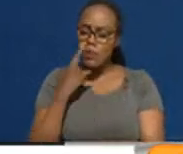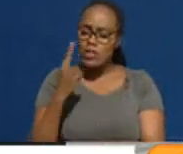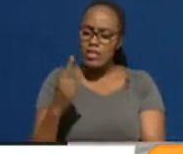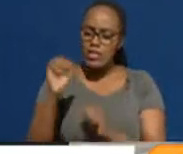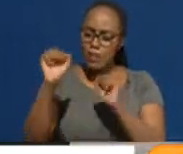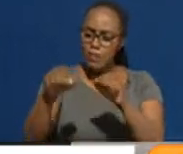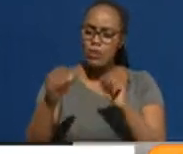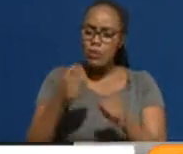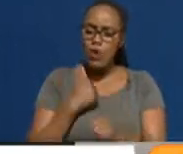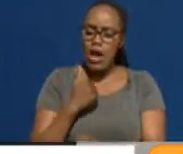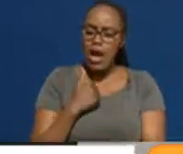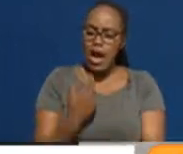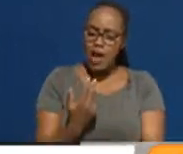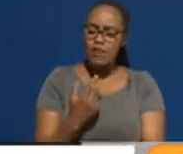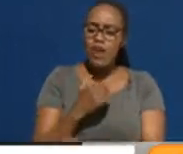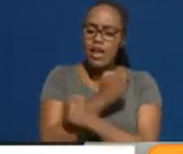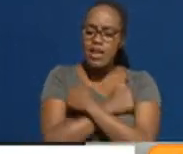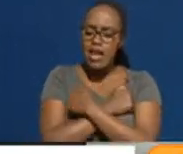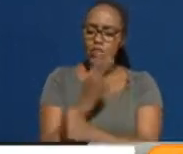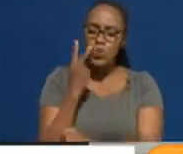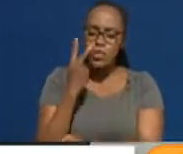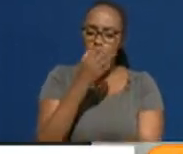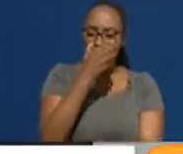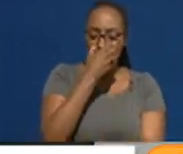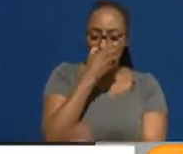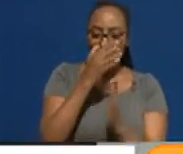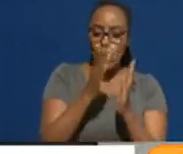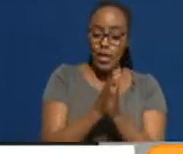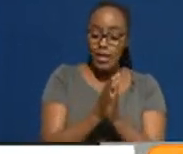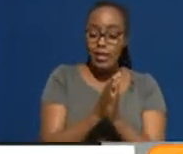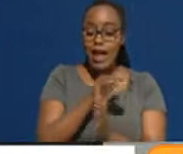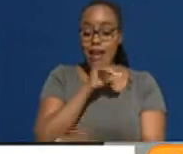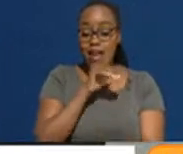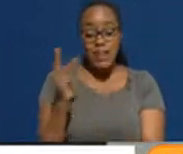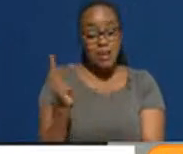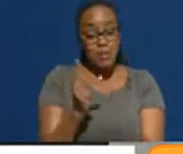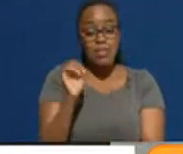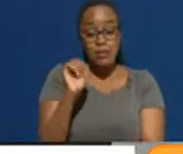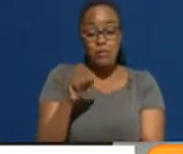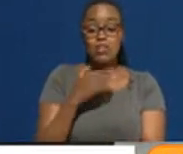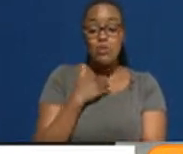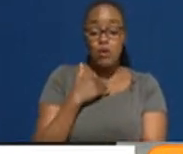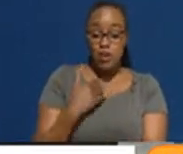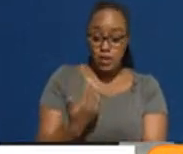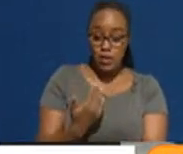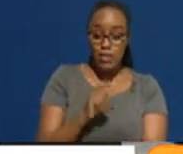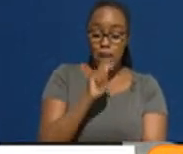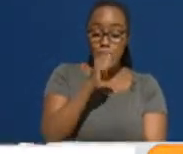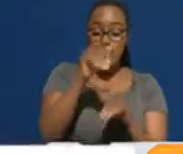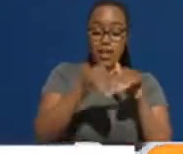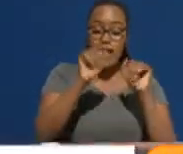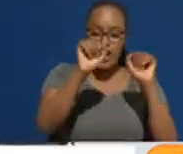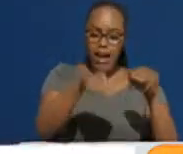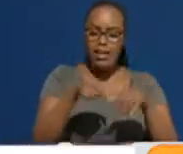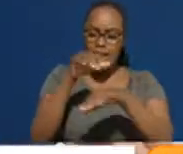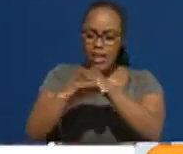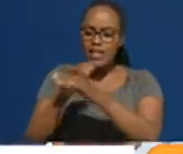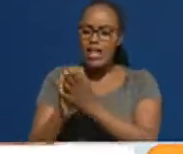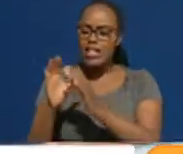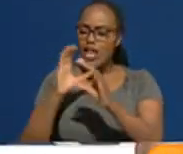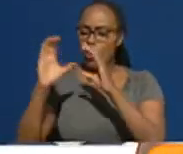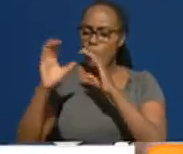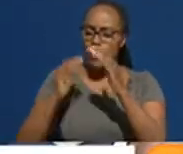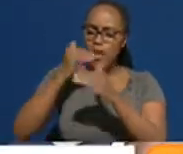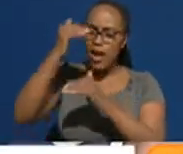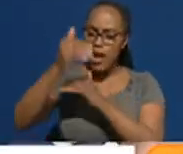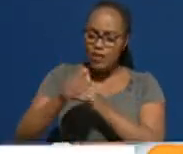we'd have loved to have seen now that between William Ruto and Raila Odinga, that His Excellency the President-elect can reach out and they also talk